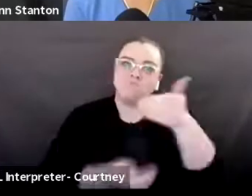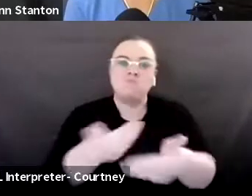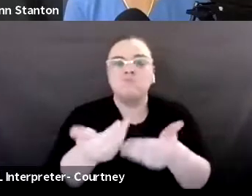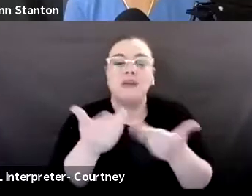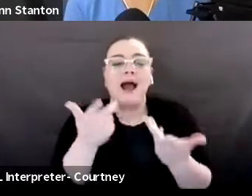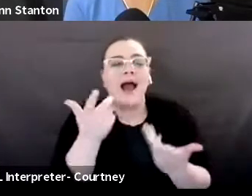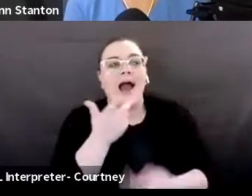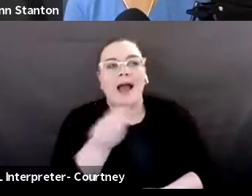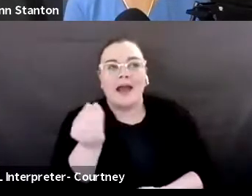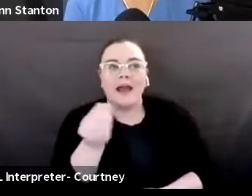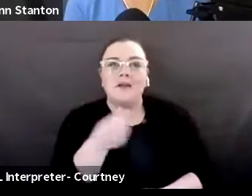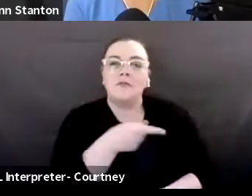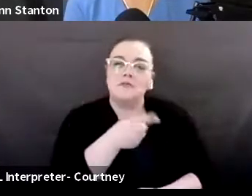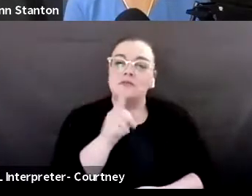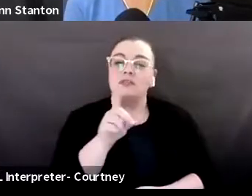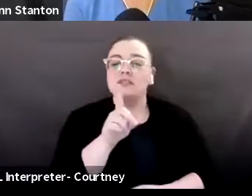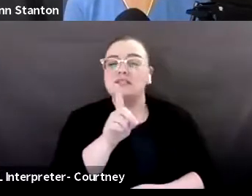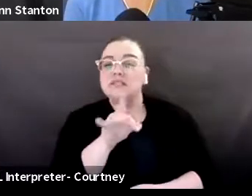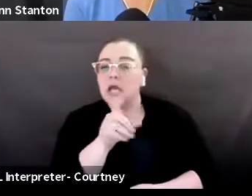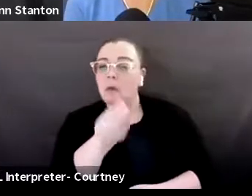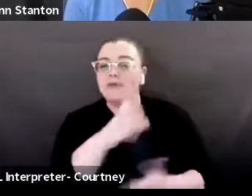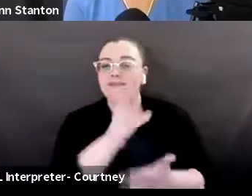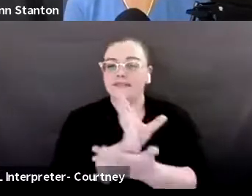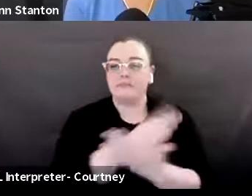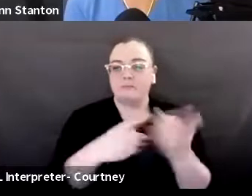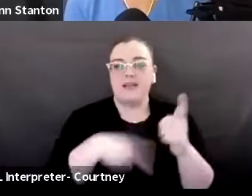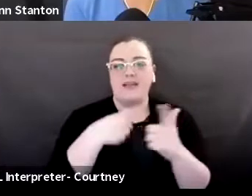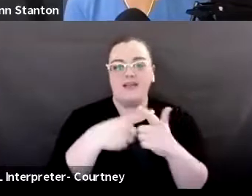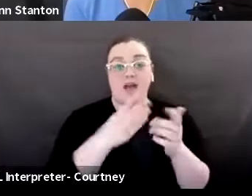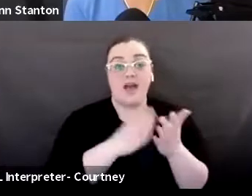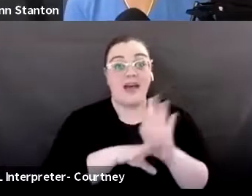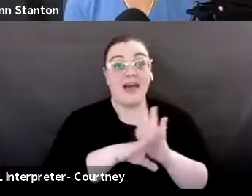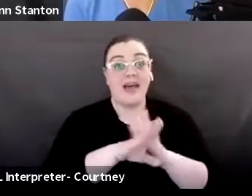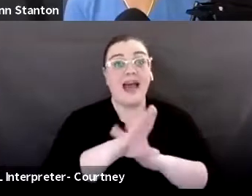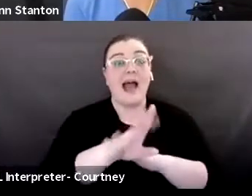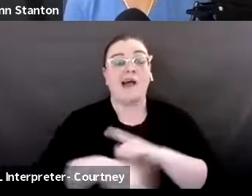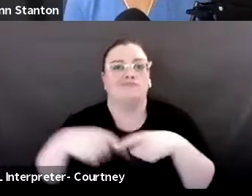And it did to a degree, but then, you know, it stalled.